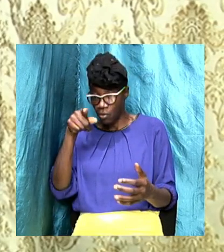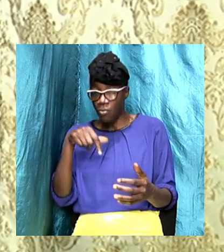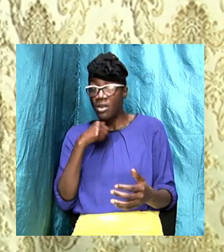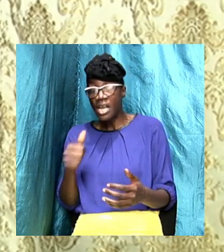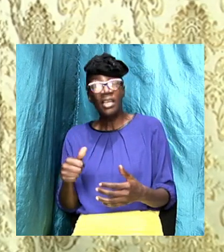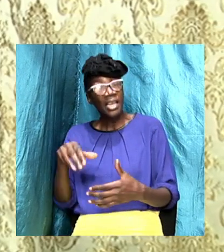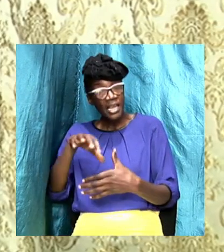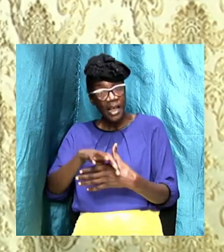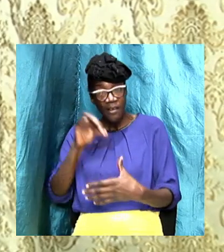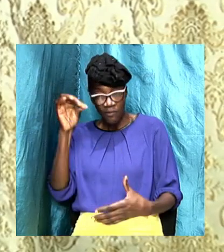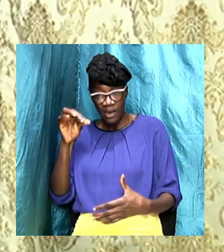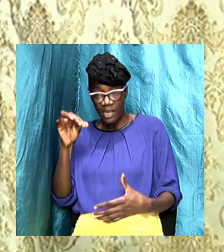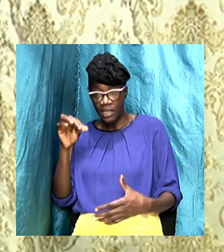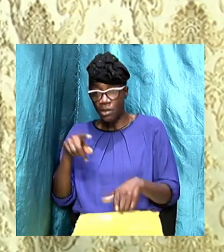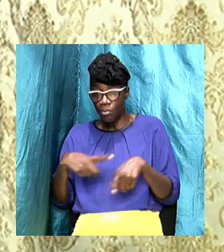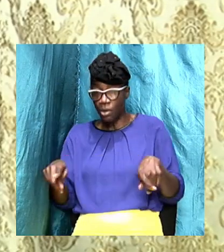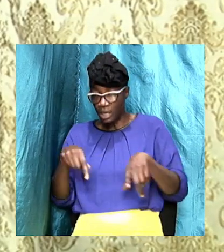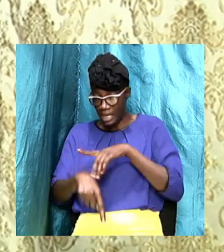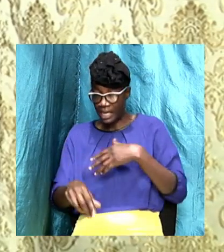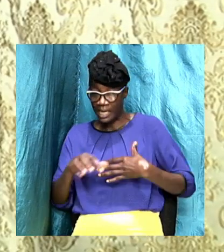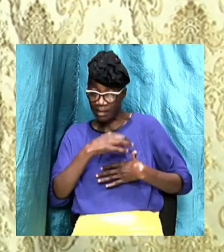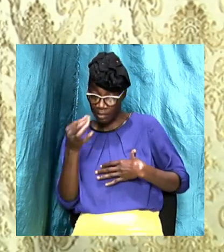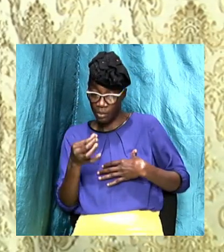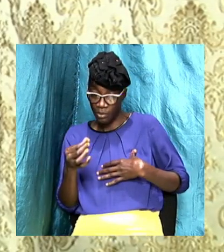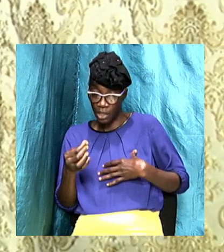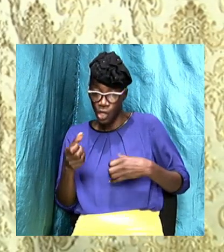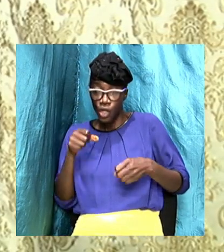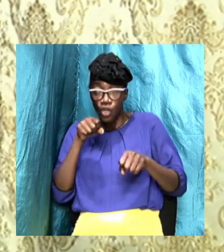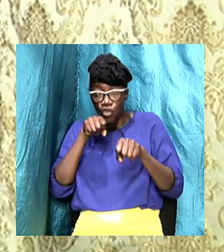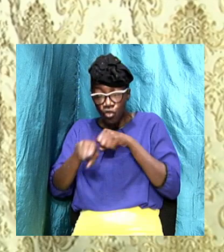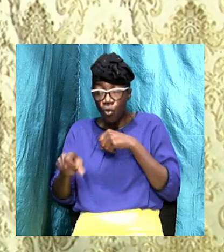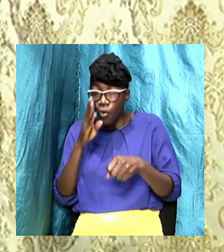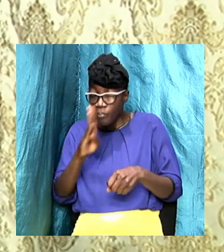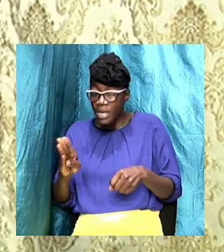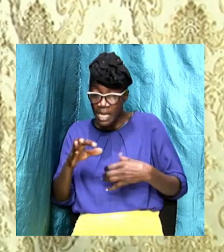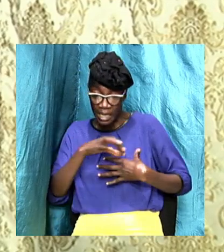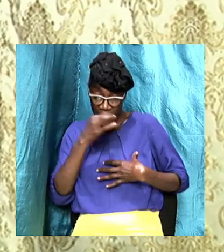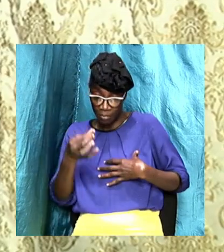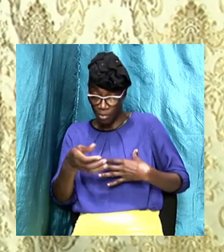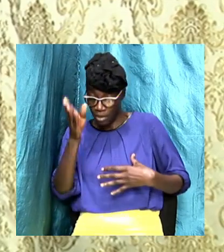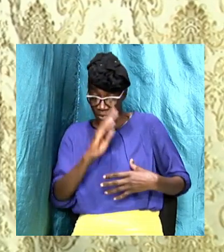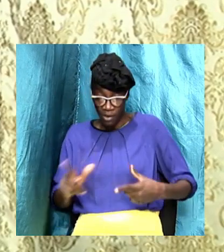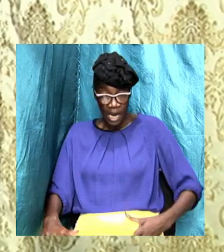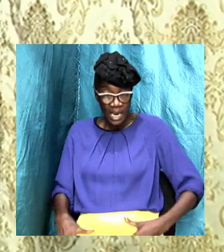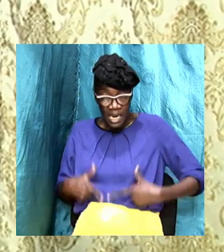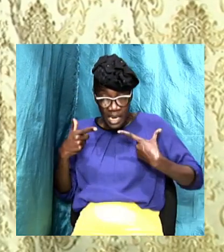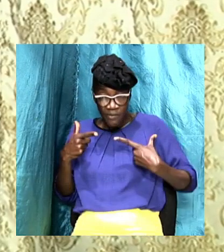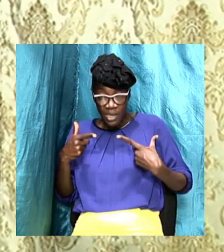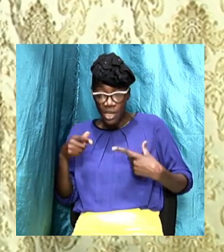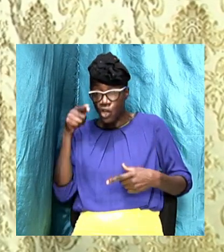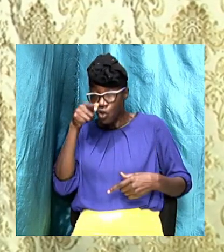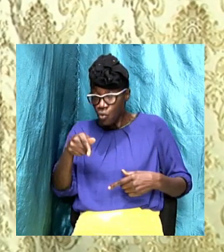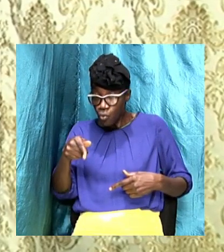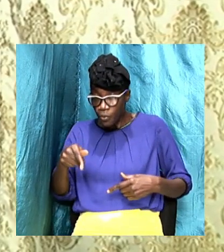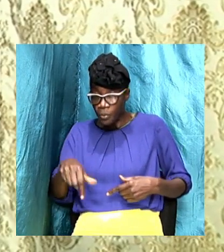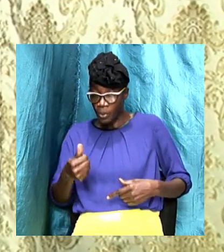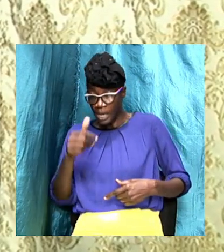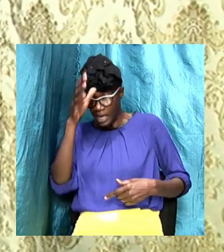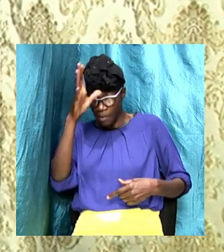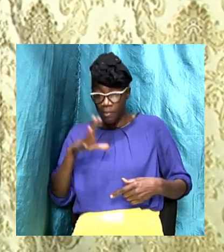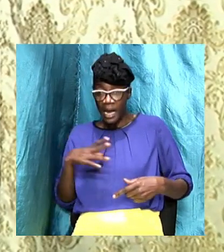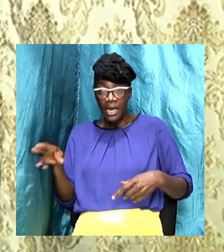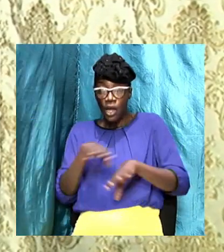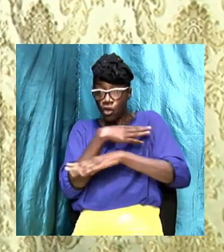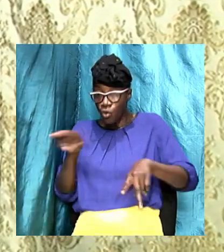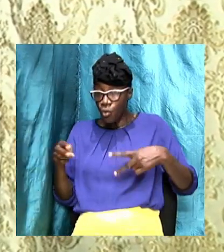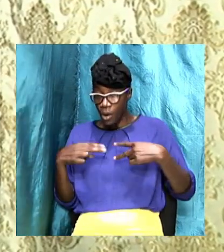the Spirit, if so be that the Spirit of God dwell in you. Now, if any man have not the Spirit of Christ, he